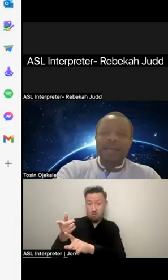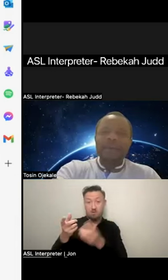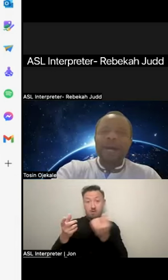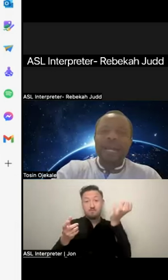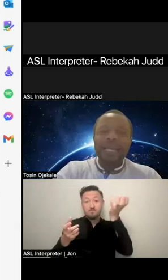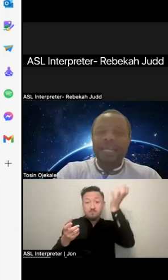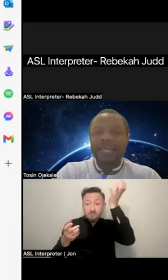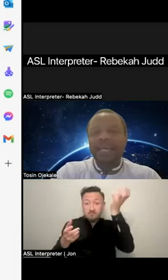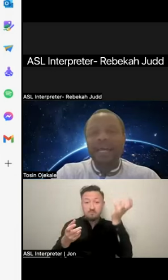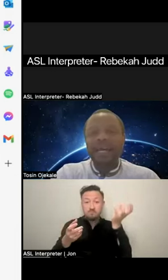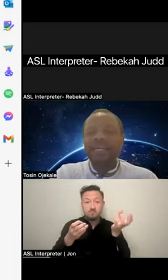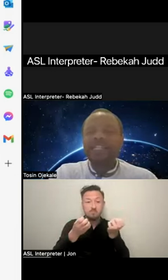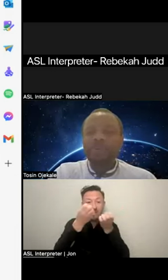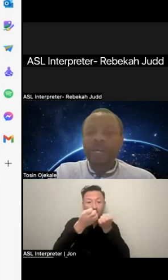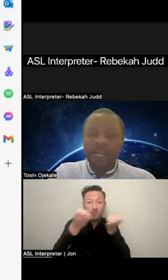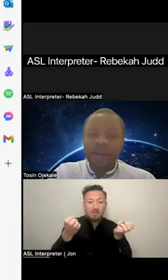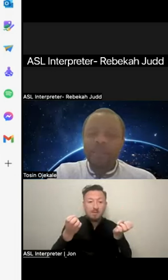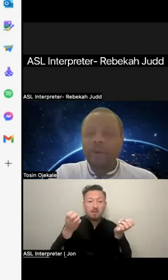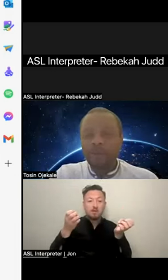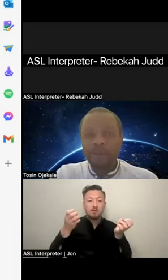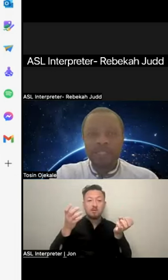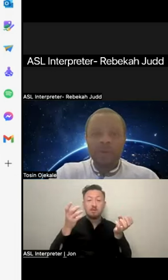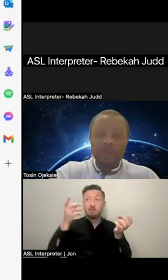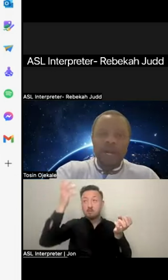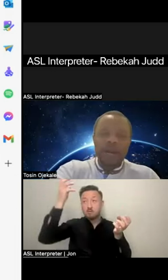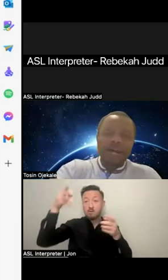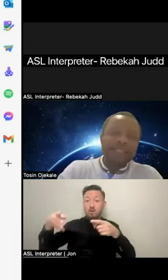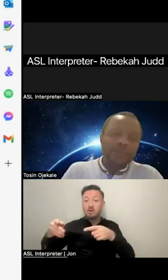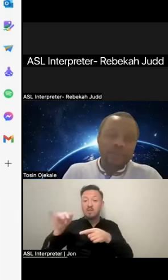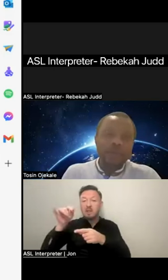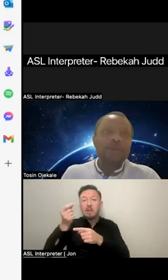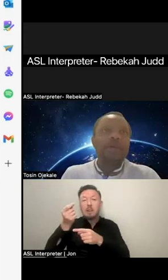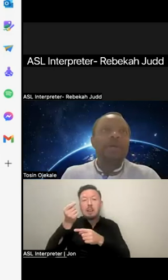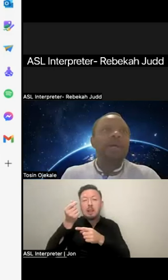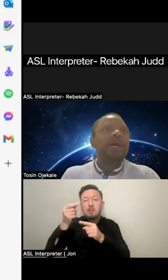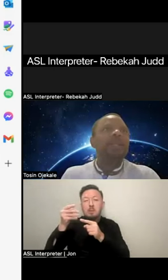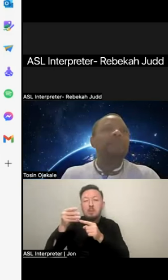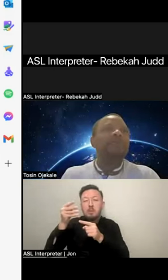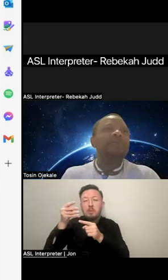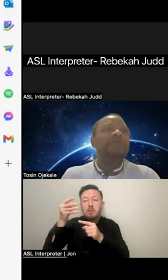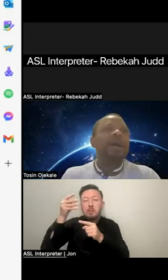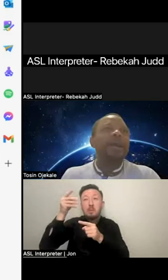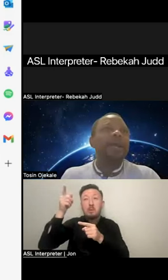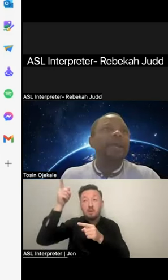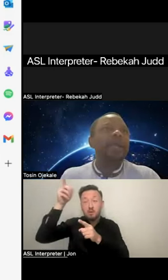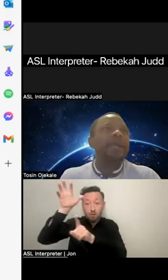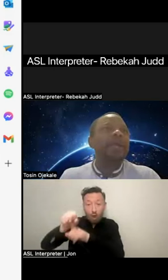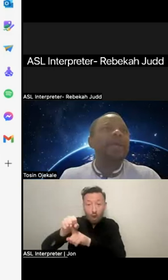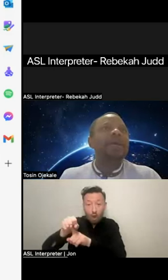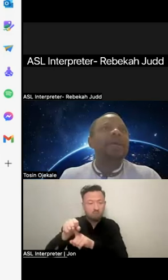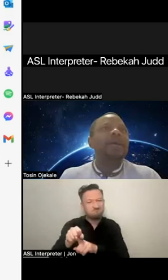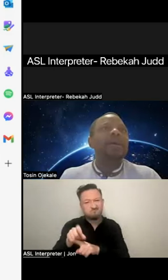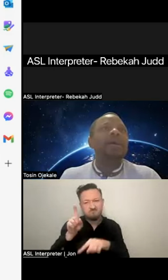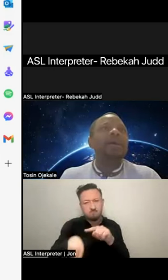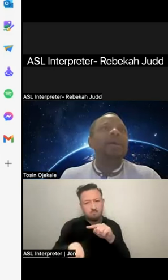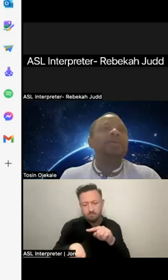detected by a sprinkler bulb, the one you have at the top. Let me use my